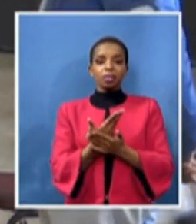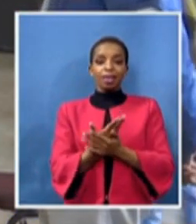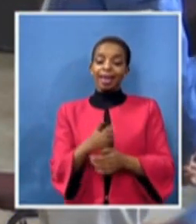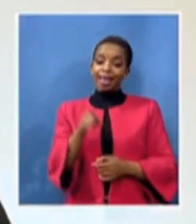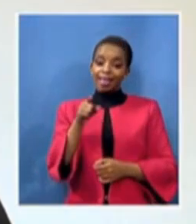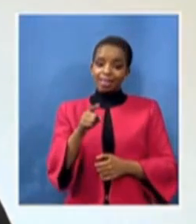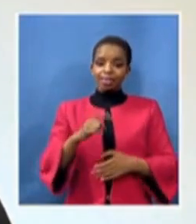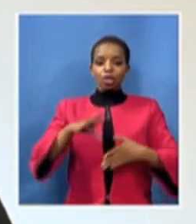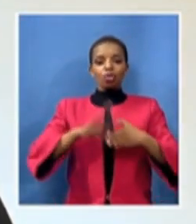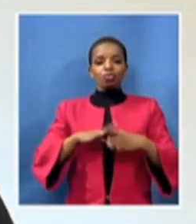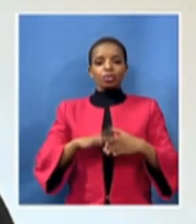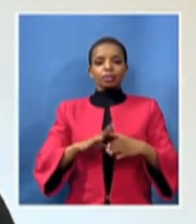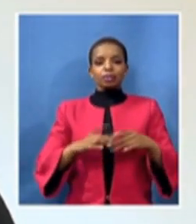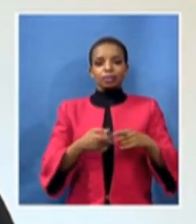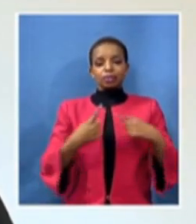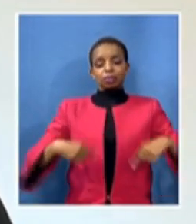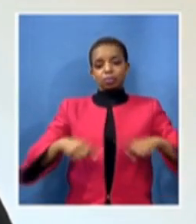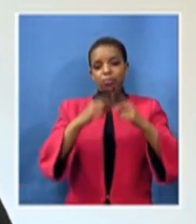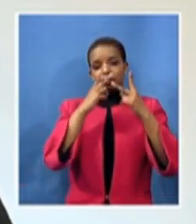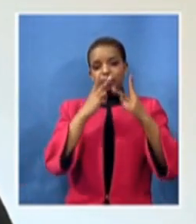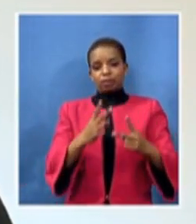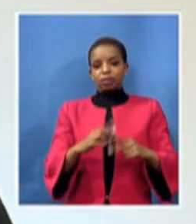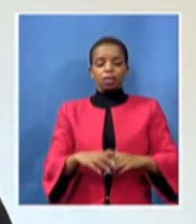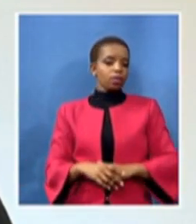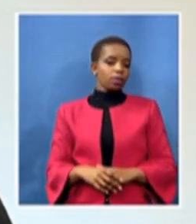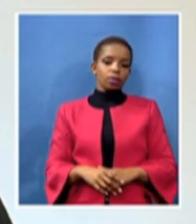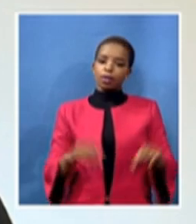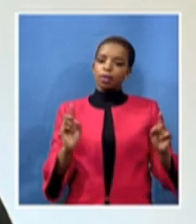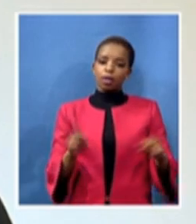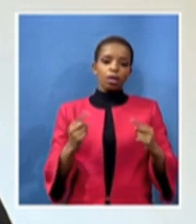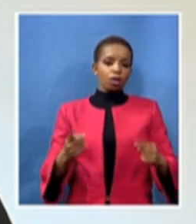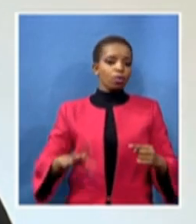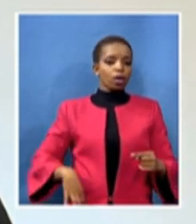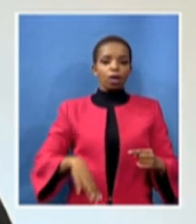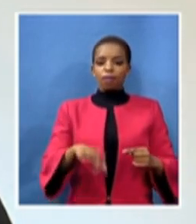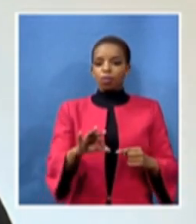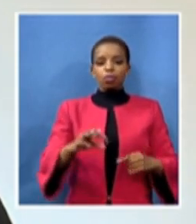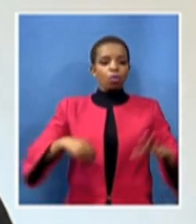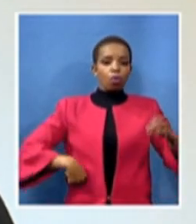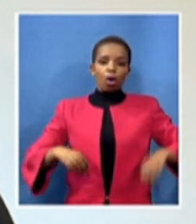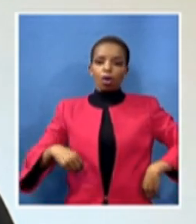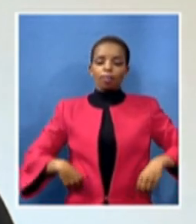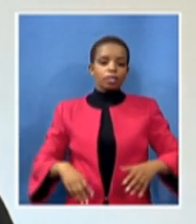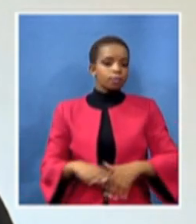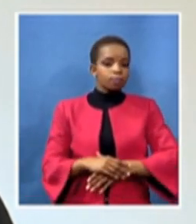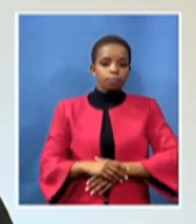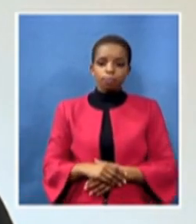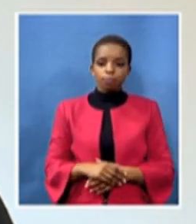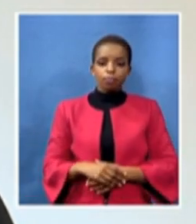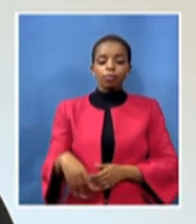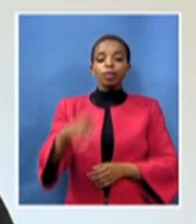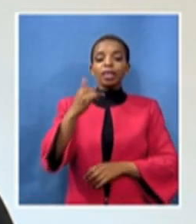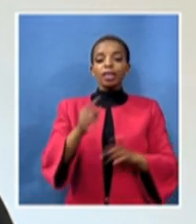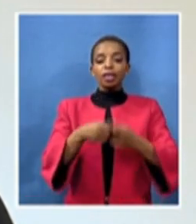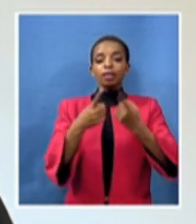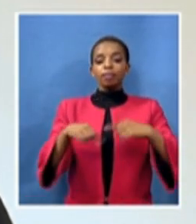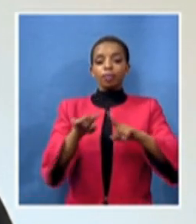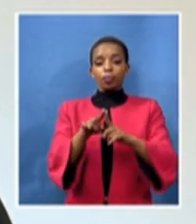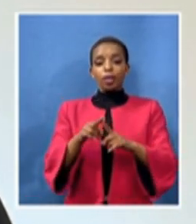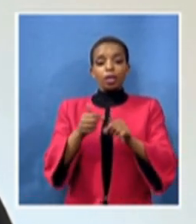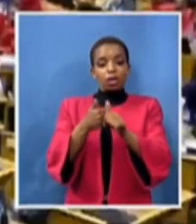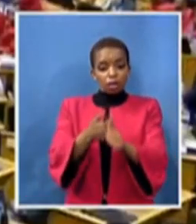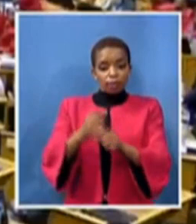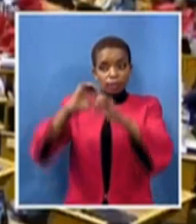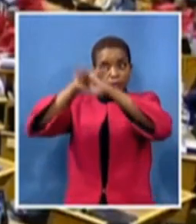corrupt. If we are to give effect to the likes of Mashinini's vision, we must be willing to confront